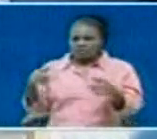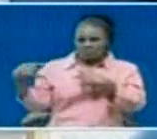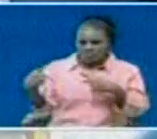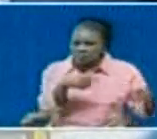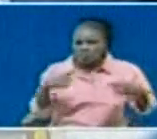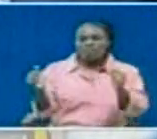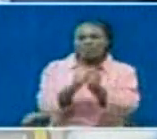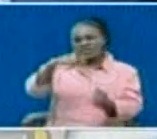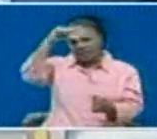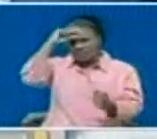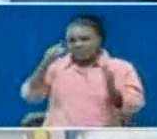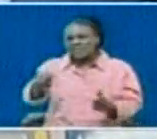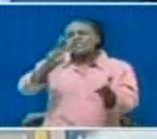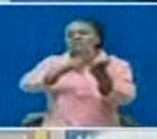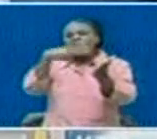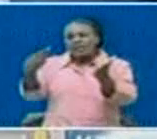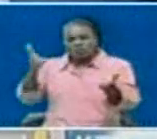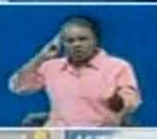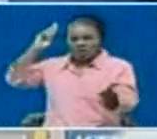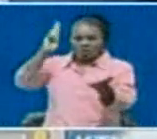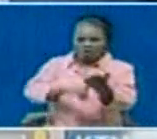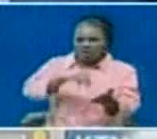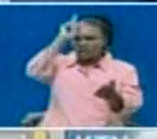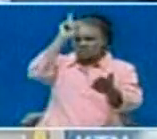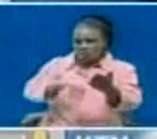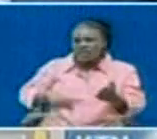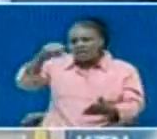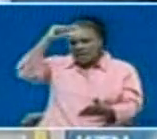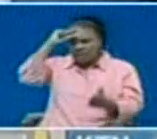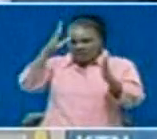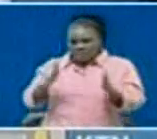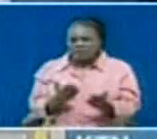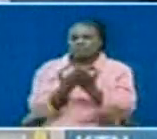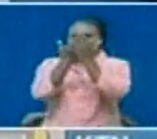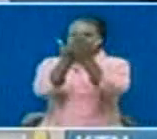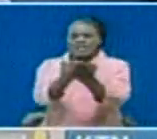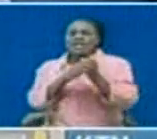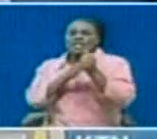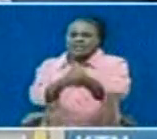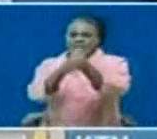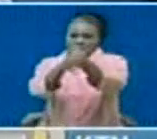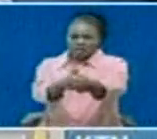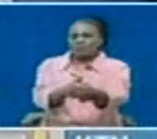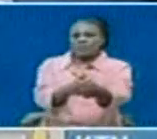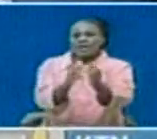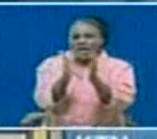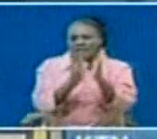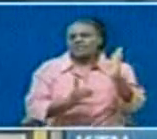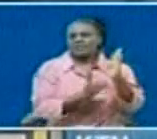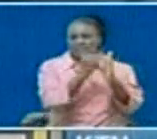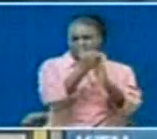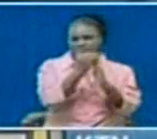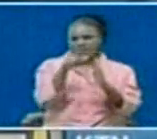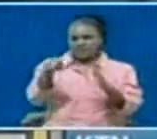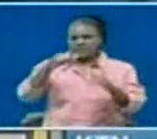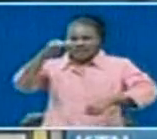who argue that the act fails to recognize the fact that the governor provides leadership in the county's governance and development. The act